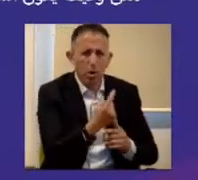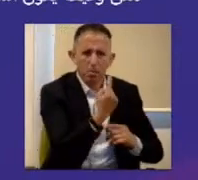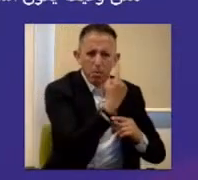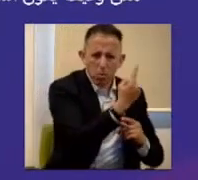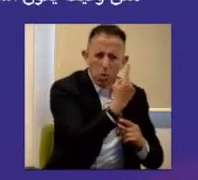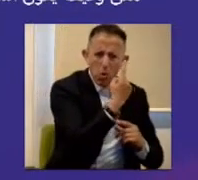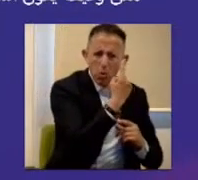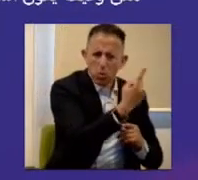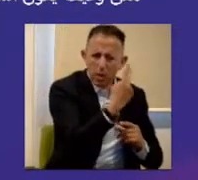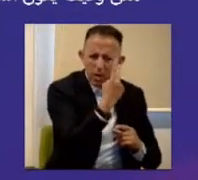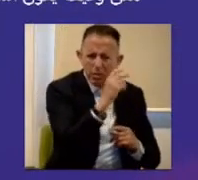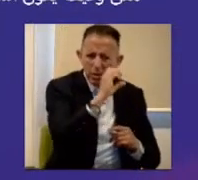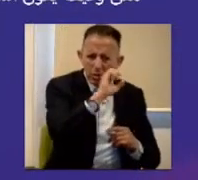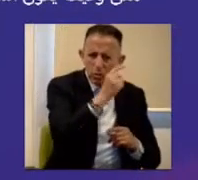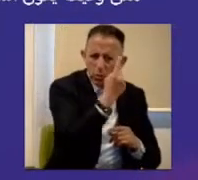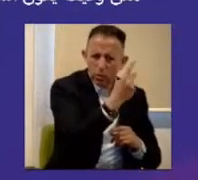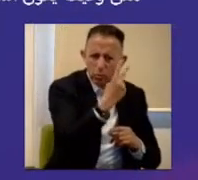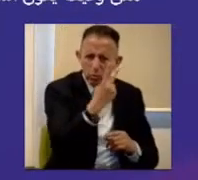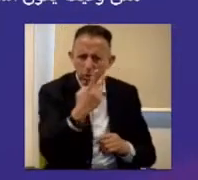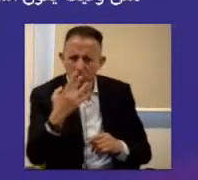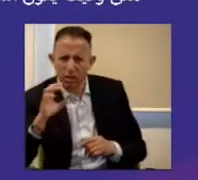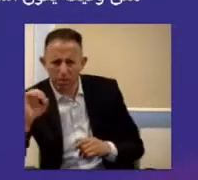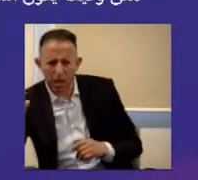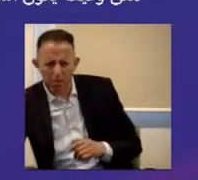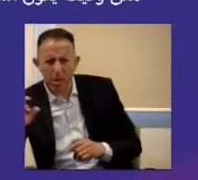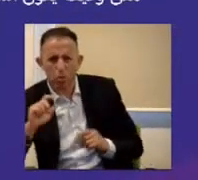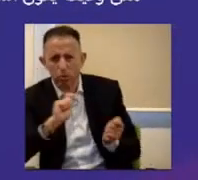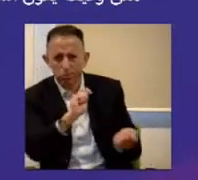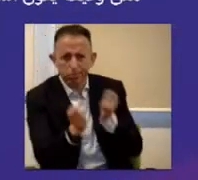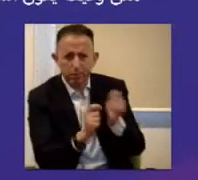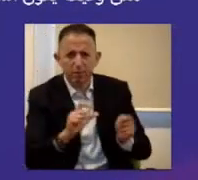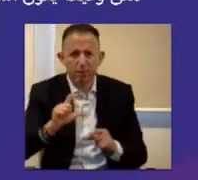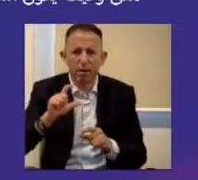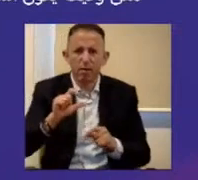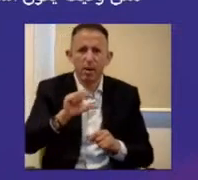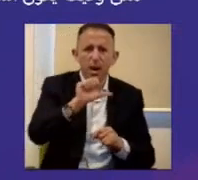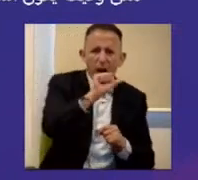The lower the entropy, the more predictable is a system.